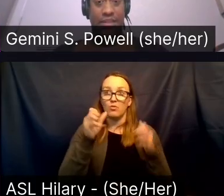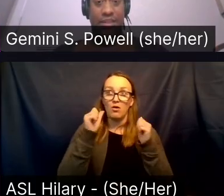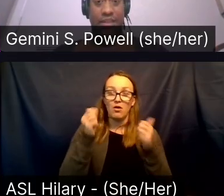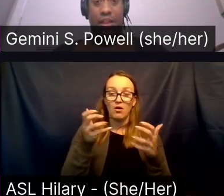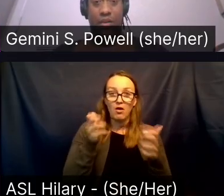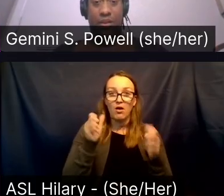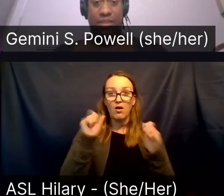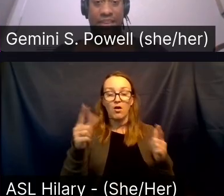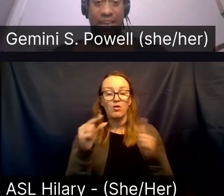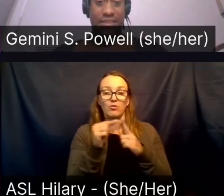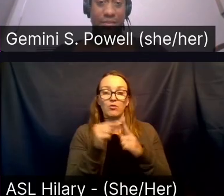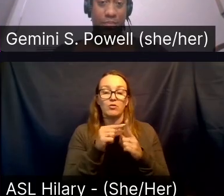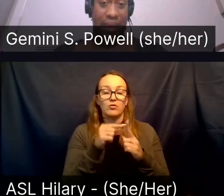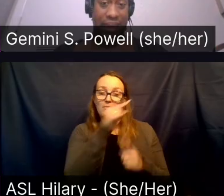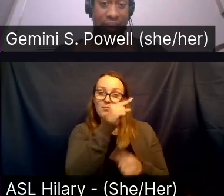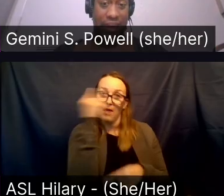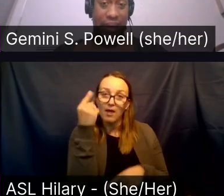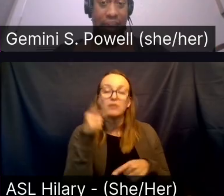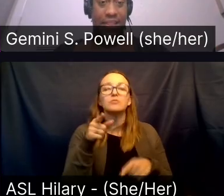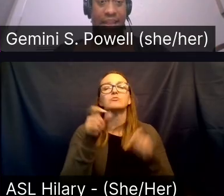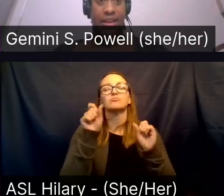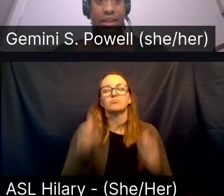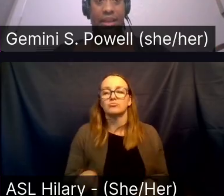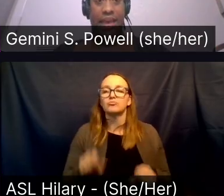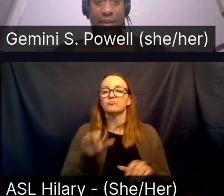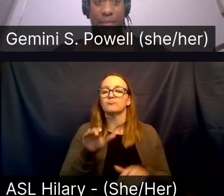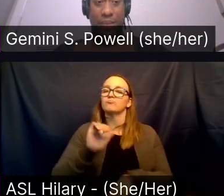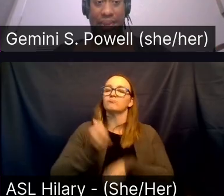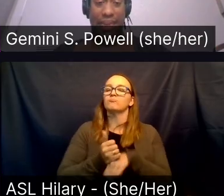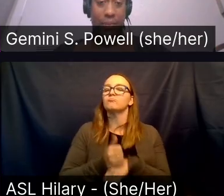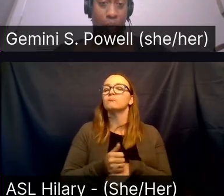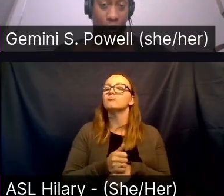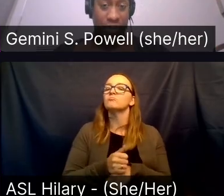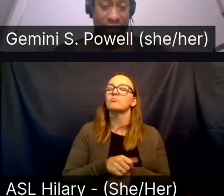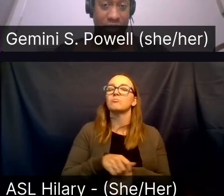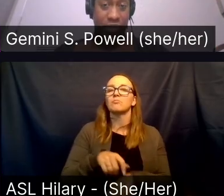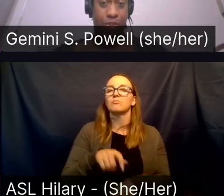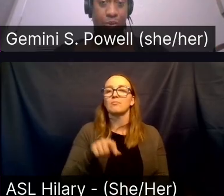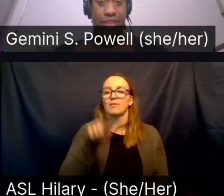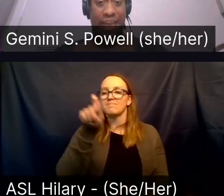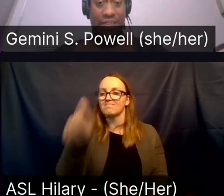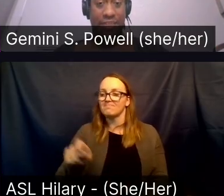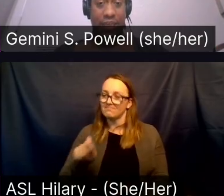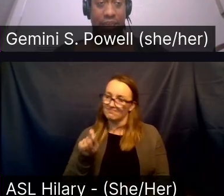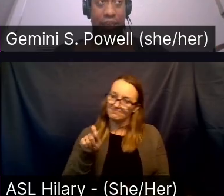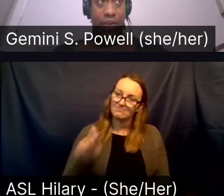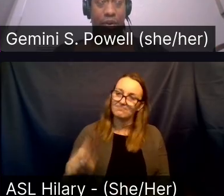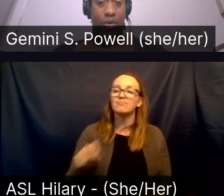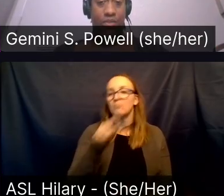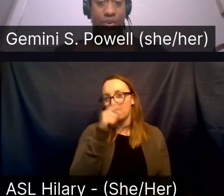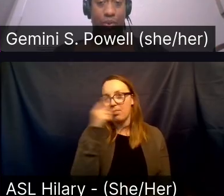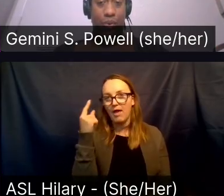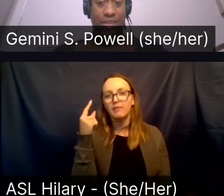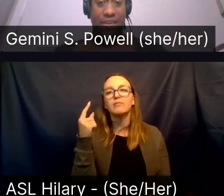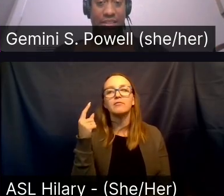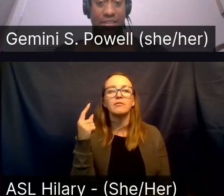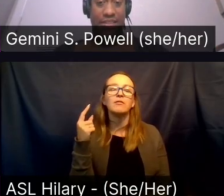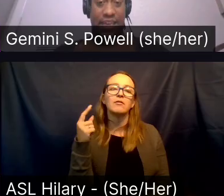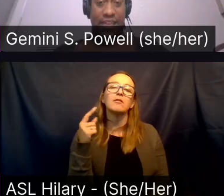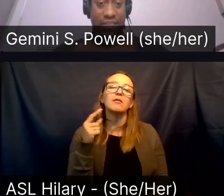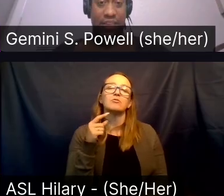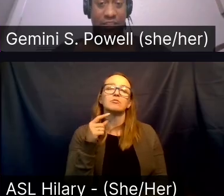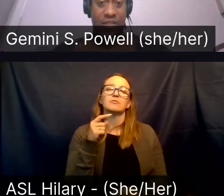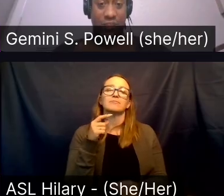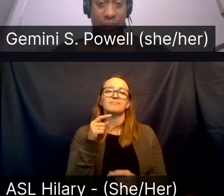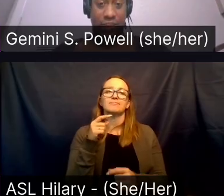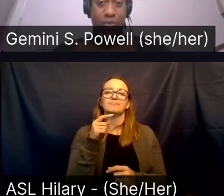you can set the color of the text to black and then add bang important to that in order to essentially